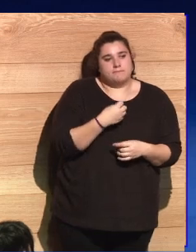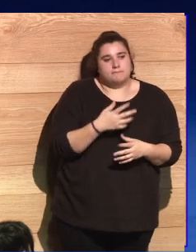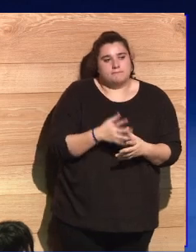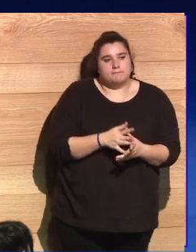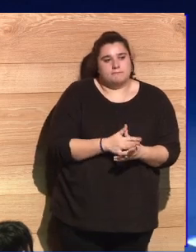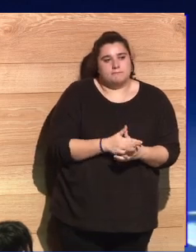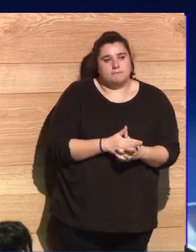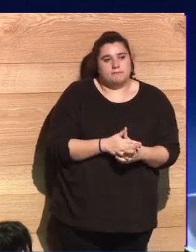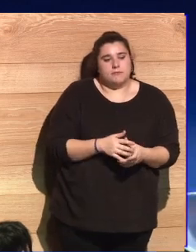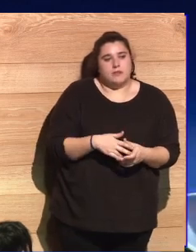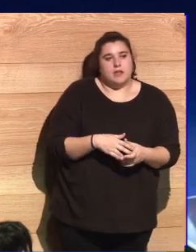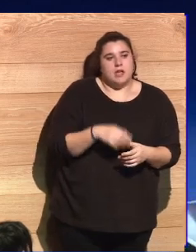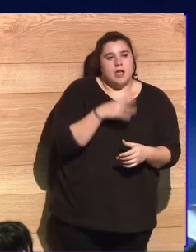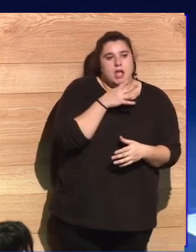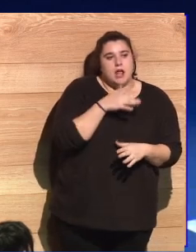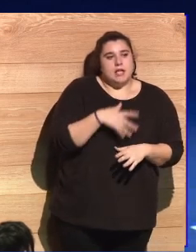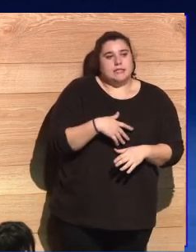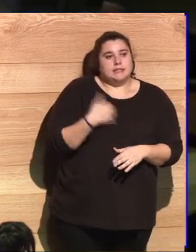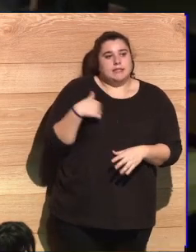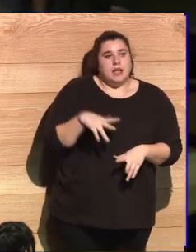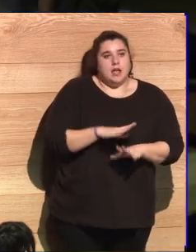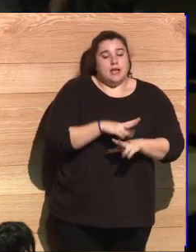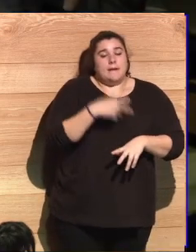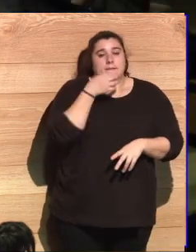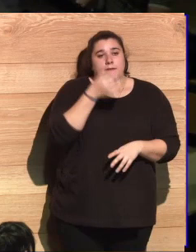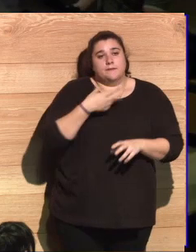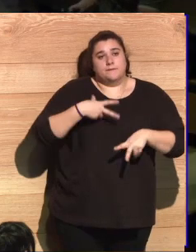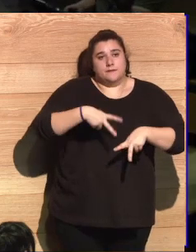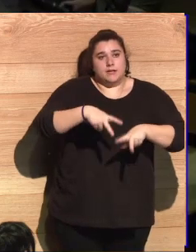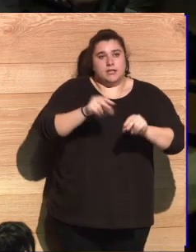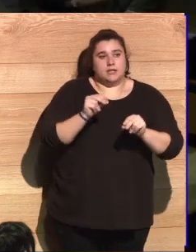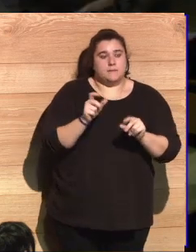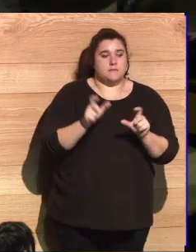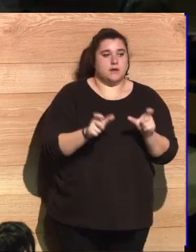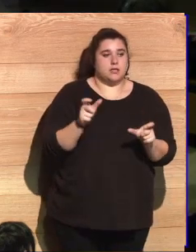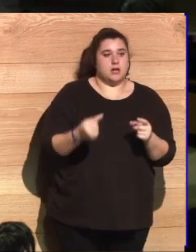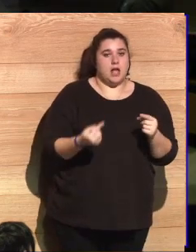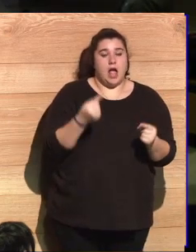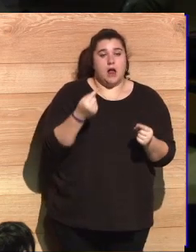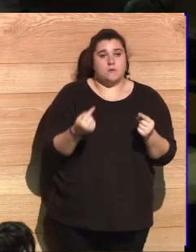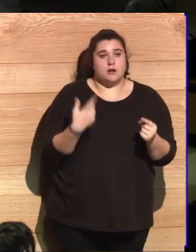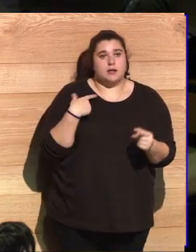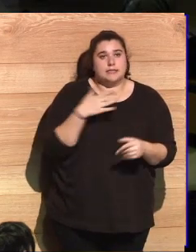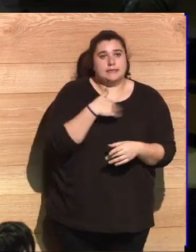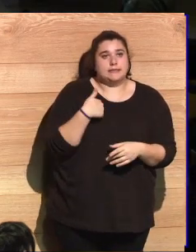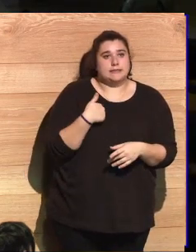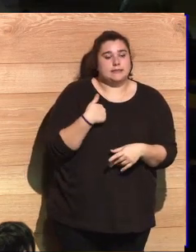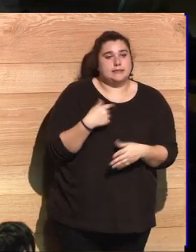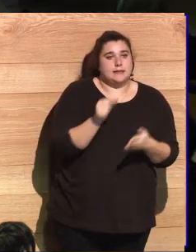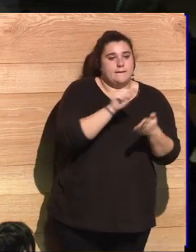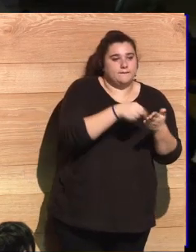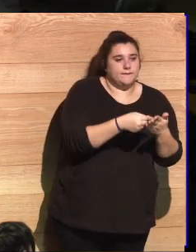Bueno, pues con esta declaración de... So, with the statement, we wrap up the session. If you want to